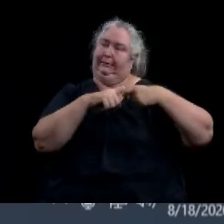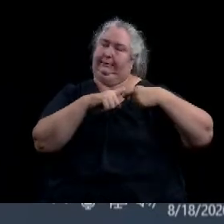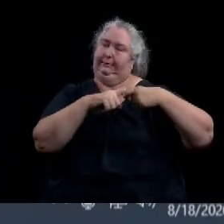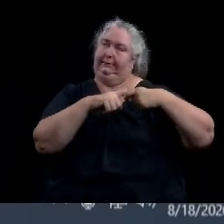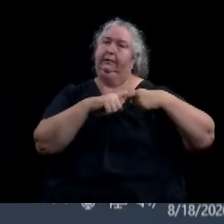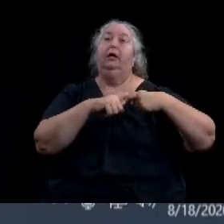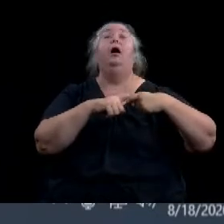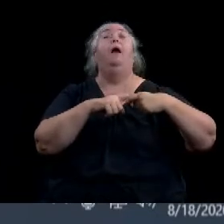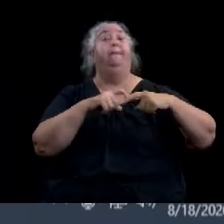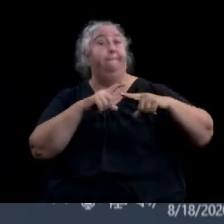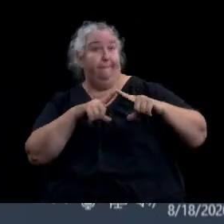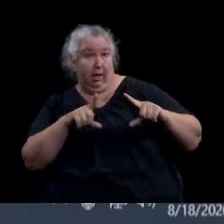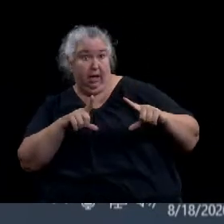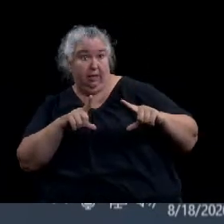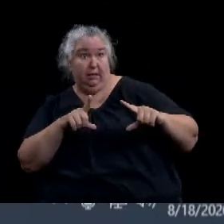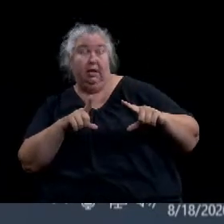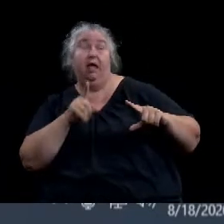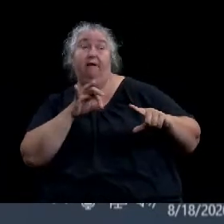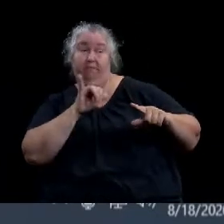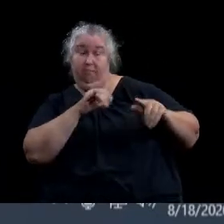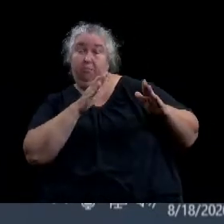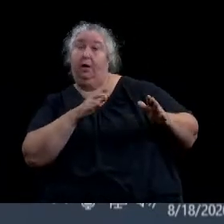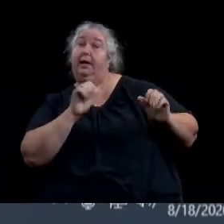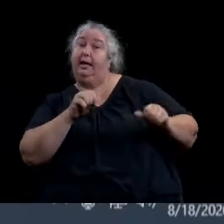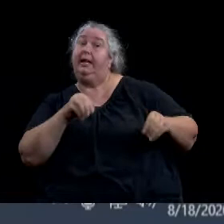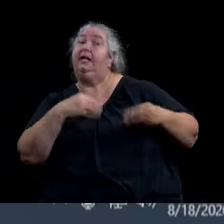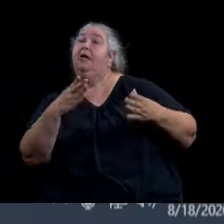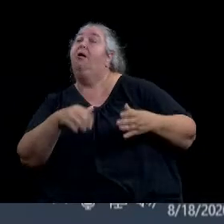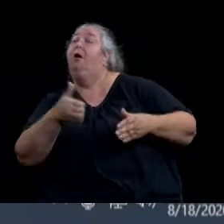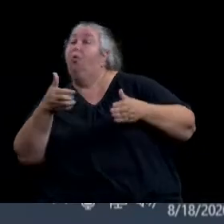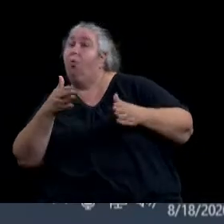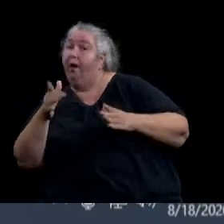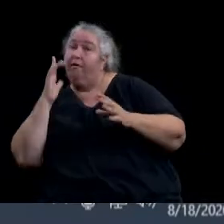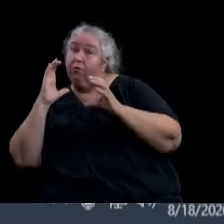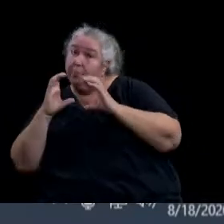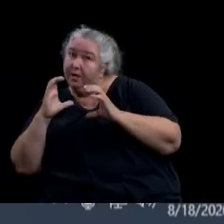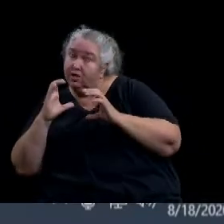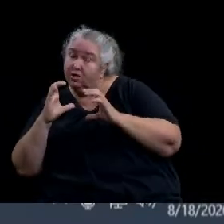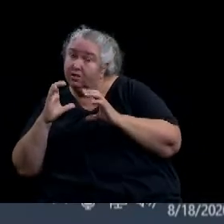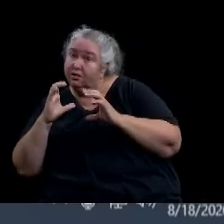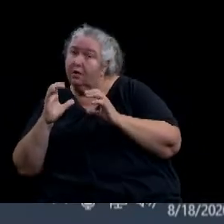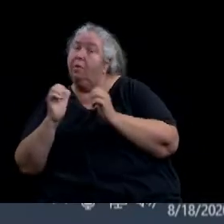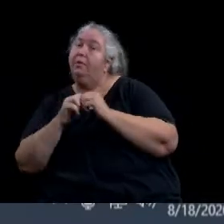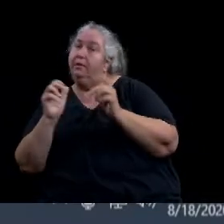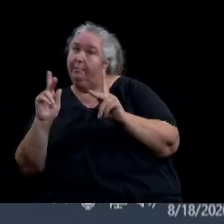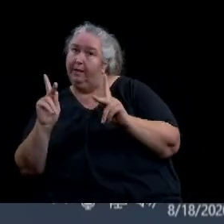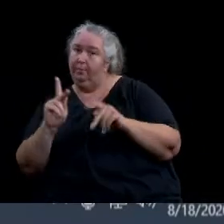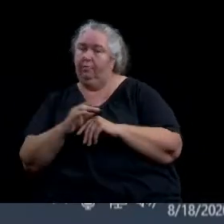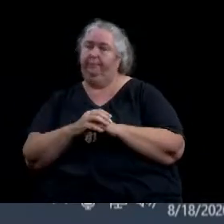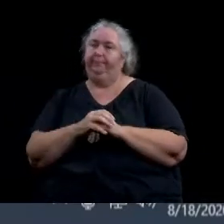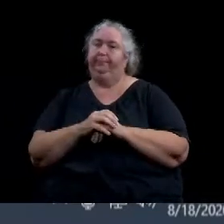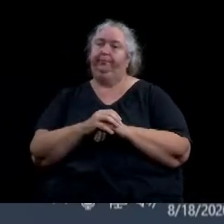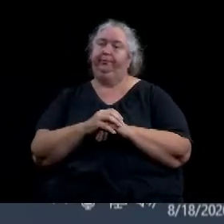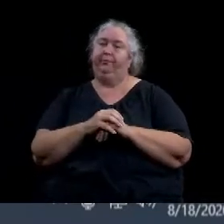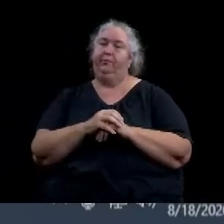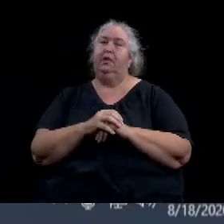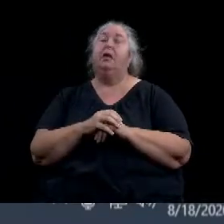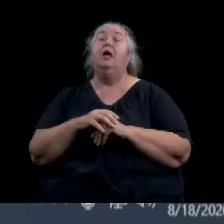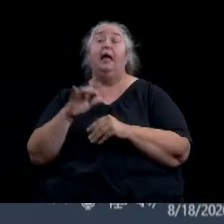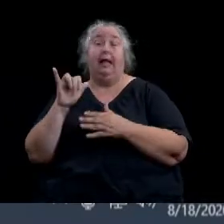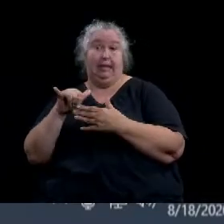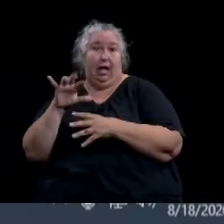alternative methods of communications with their public officials. This includes public comment on agenda items.